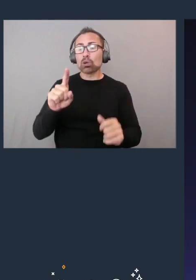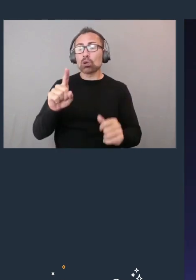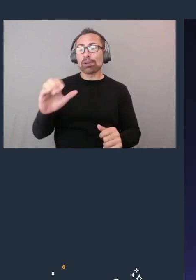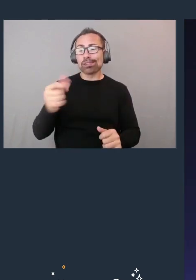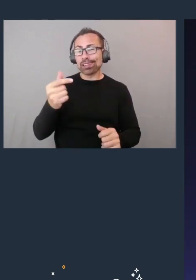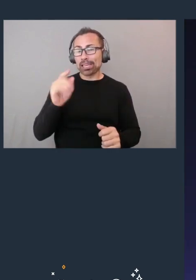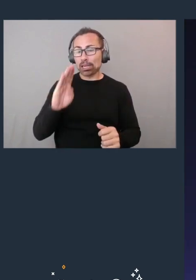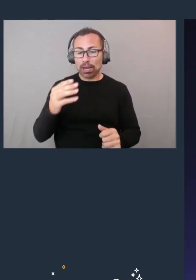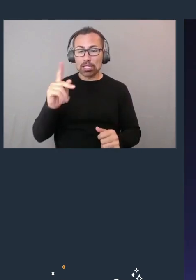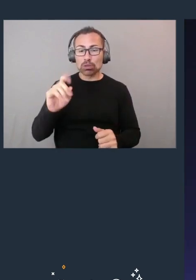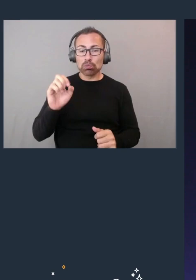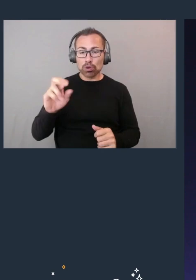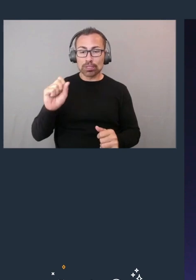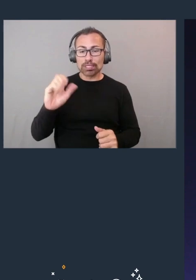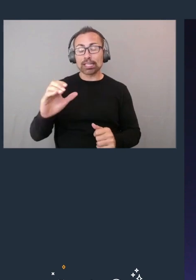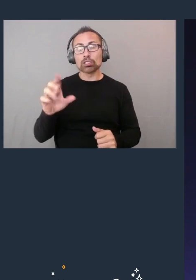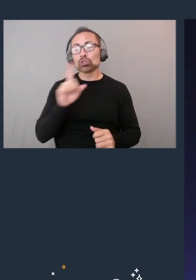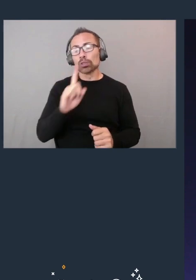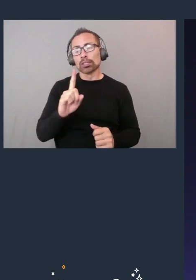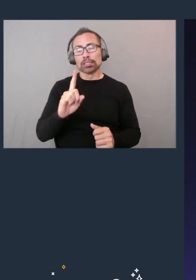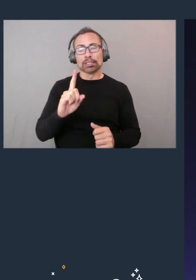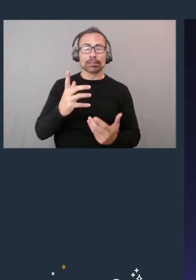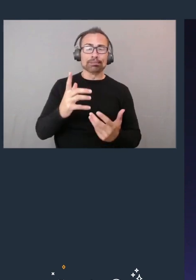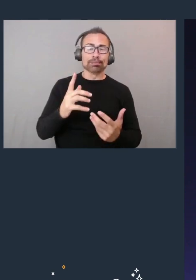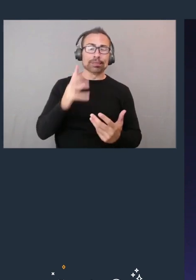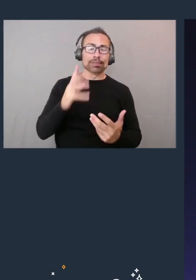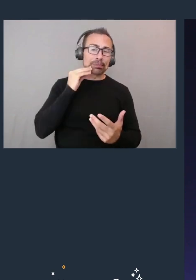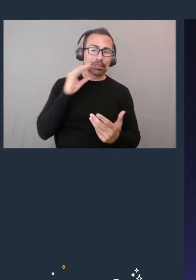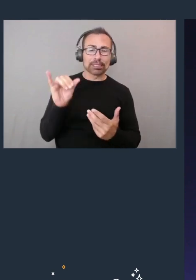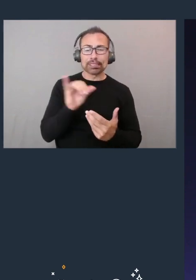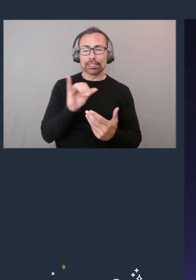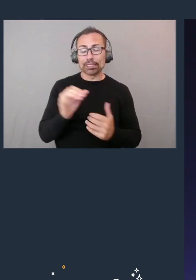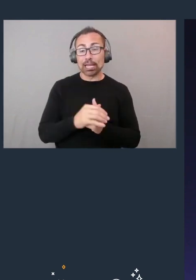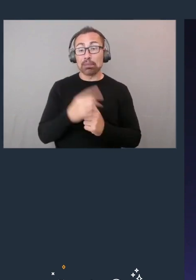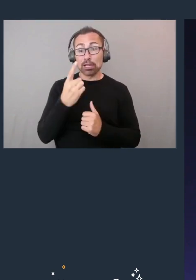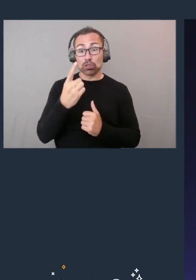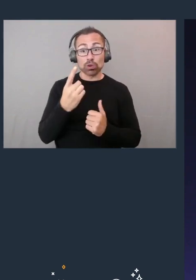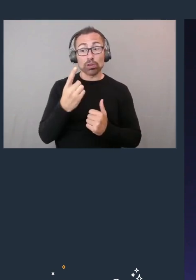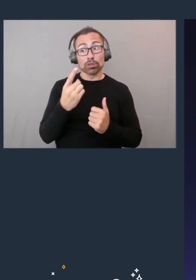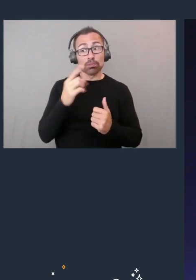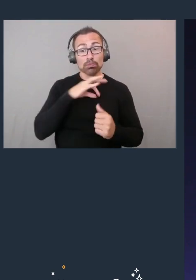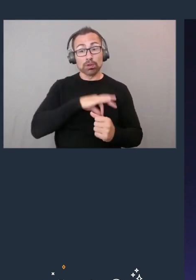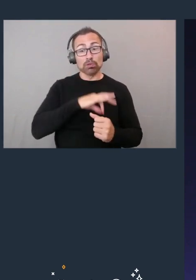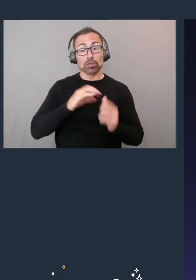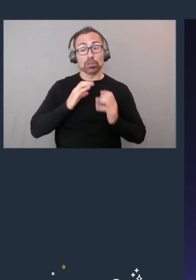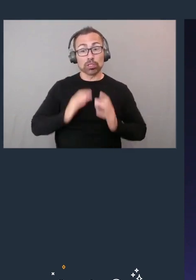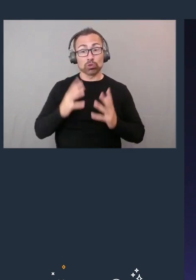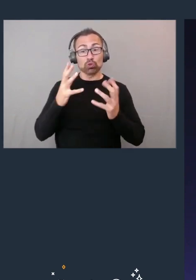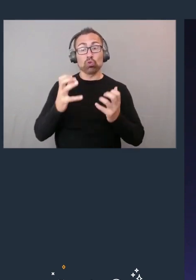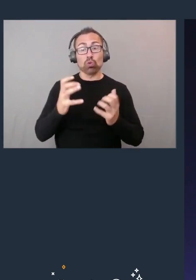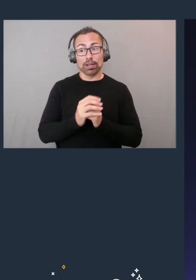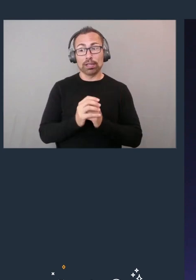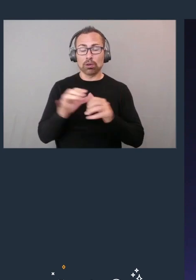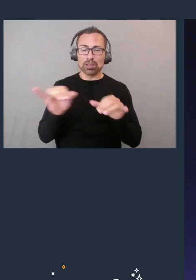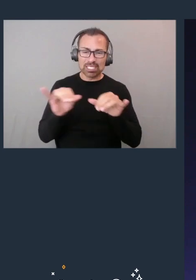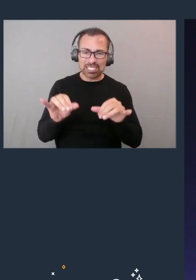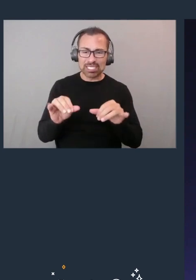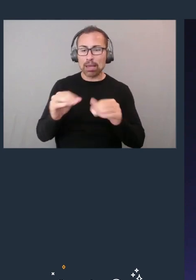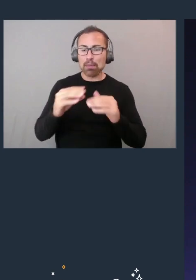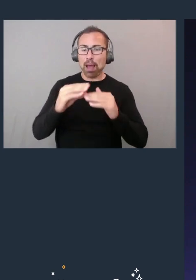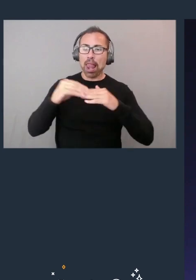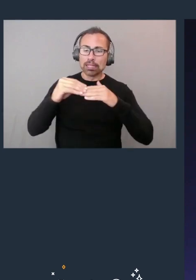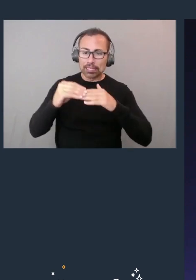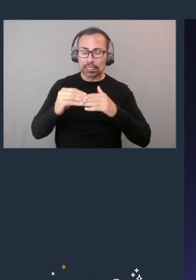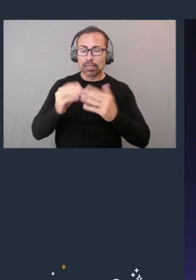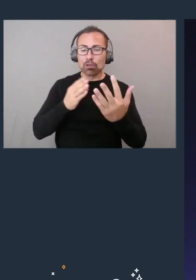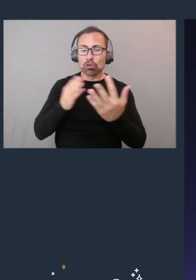Point for Amazon S3. And that's one of the key benefits that customers have asked from us, that they want the same elasticity of throughput that they get with